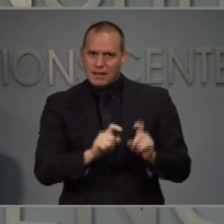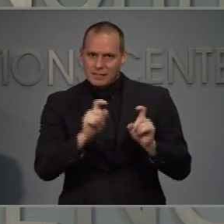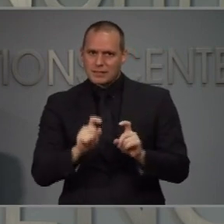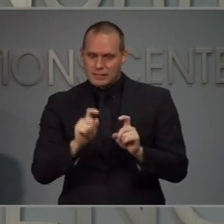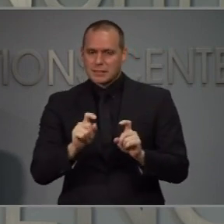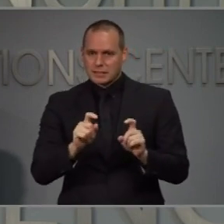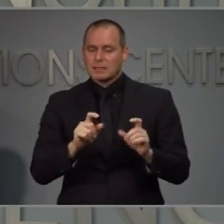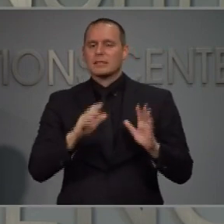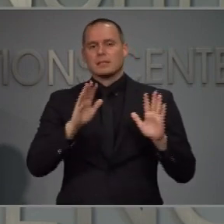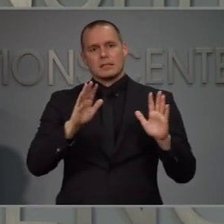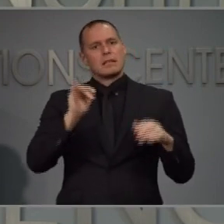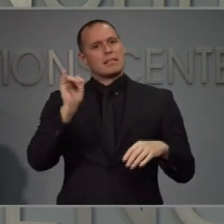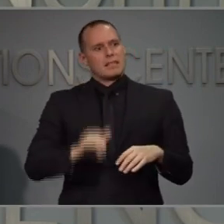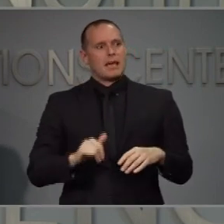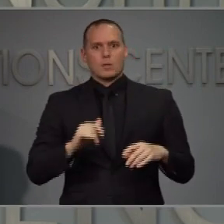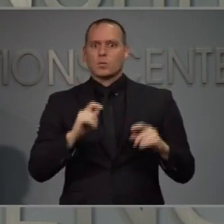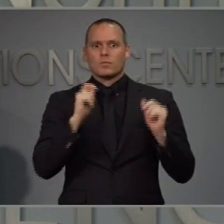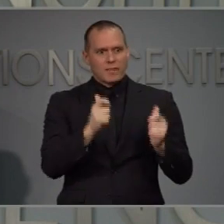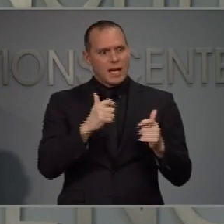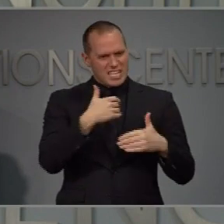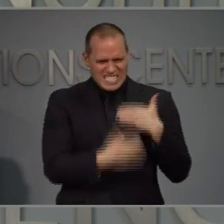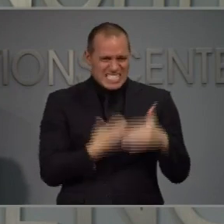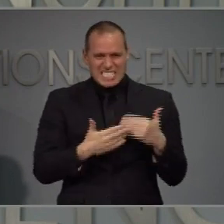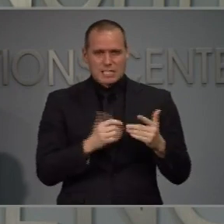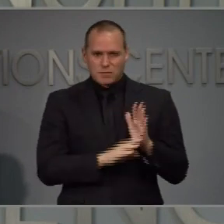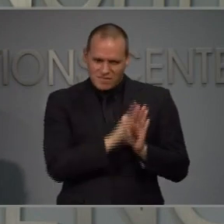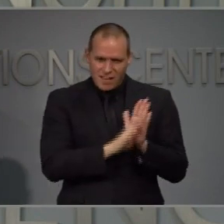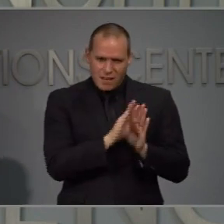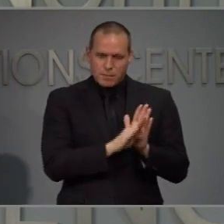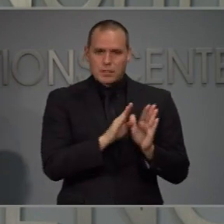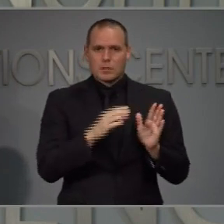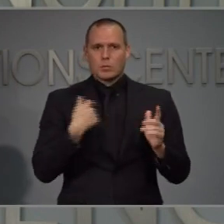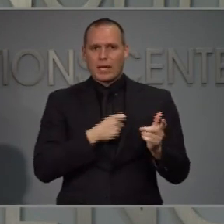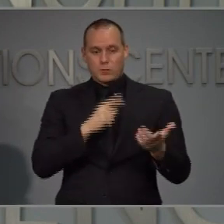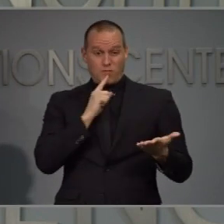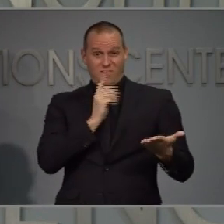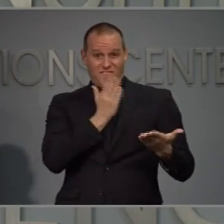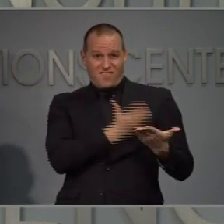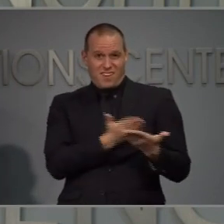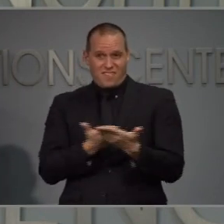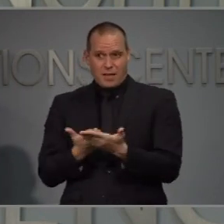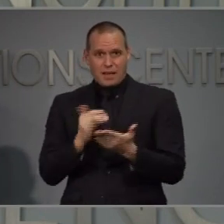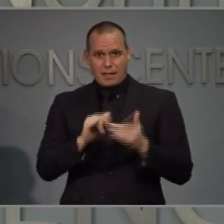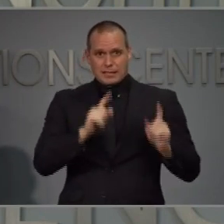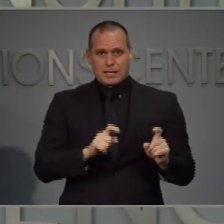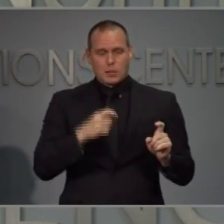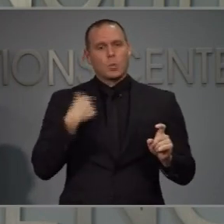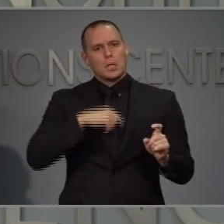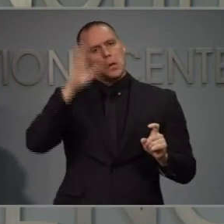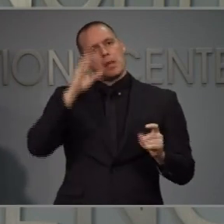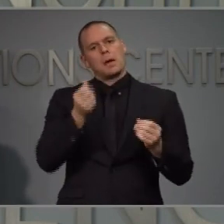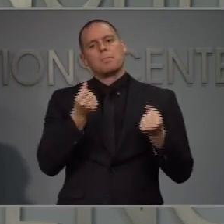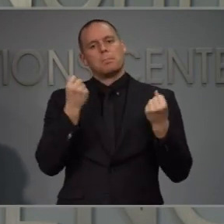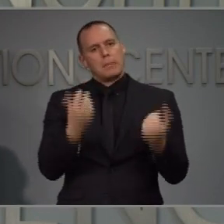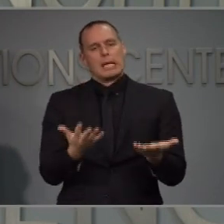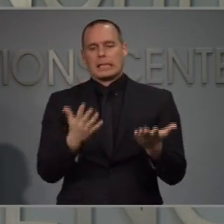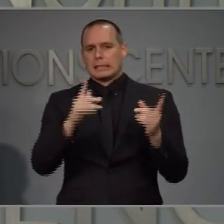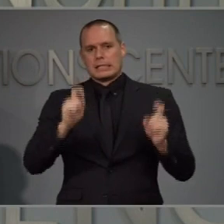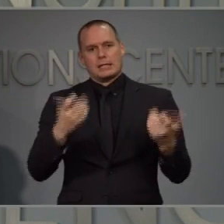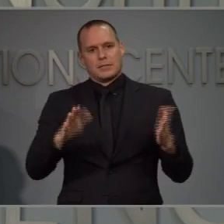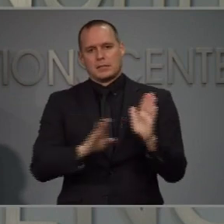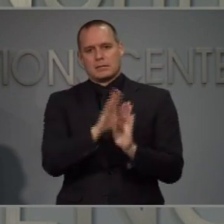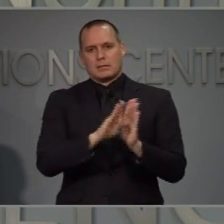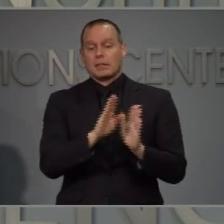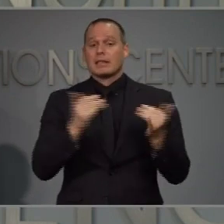that had to be verified. We know that many of them are out there now. We now have the